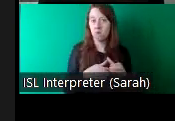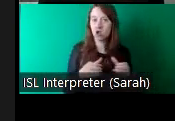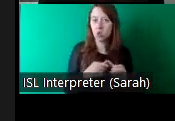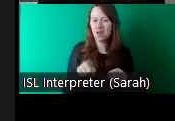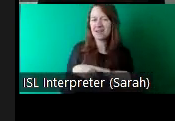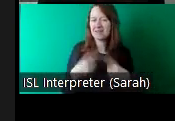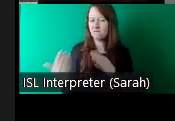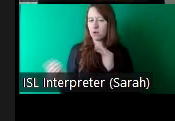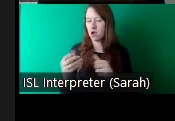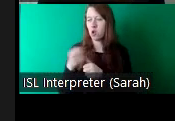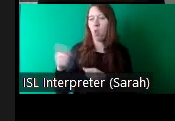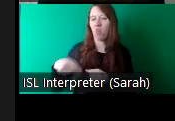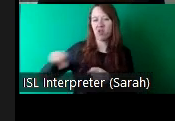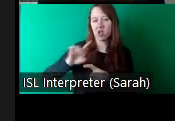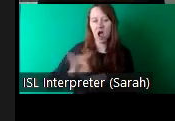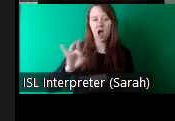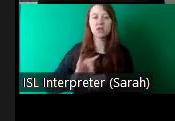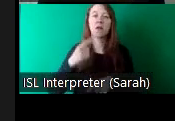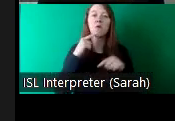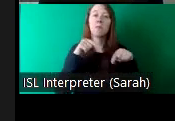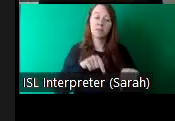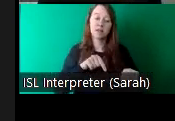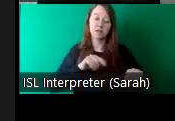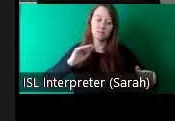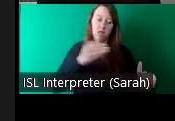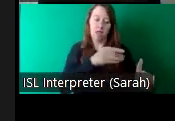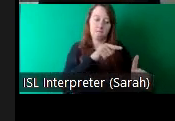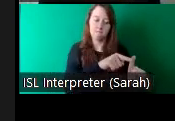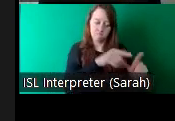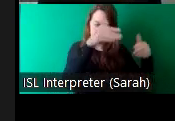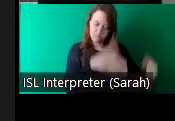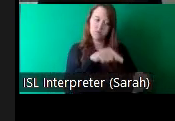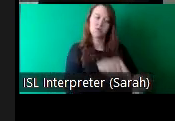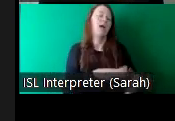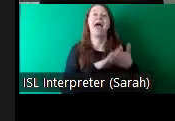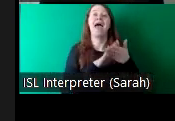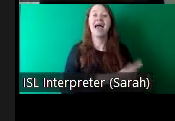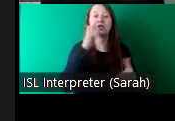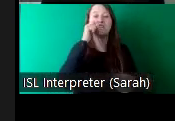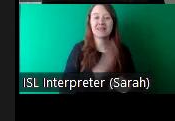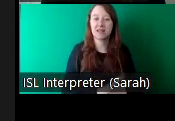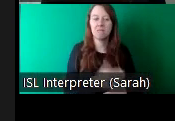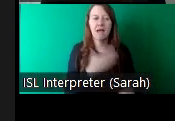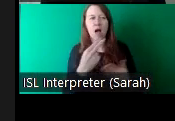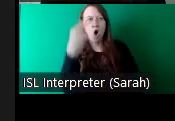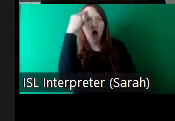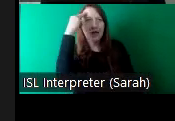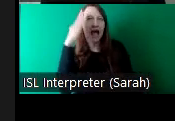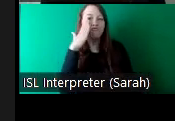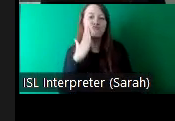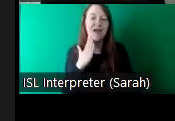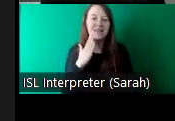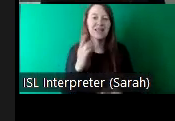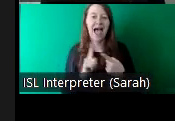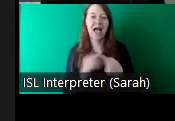GCE offerings, is it would have a very big focus on anti-racism and understanding race and racism and how they play out in the context